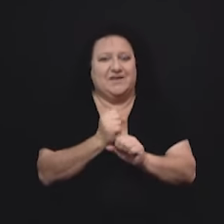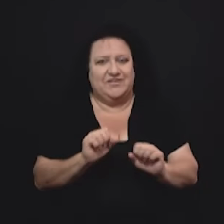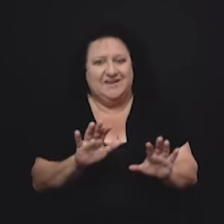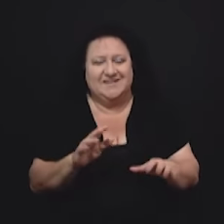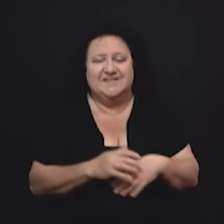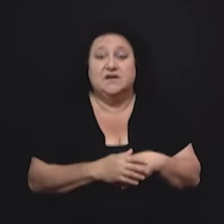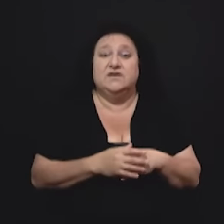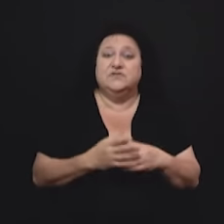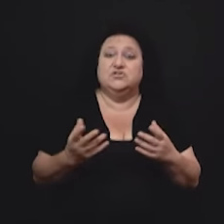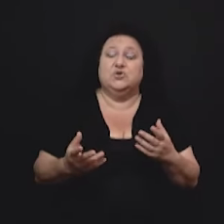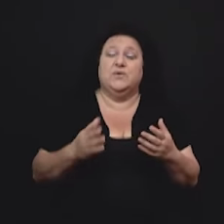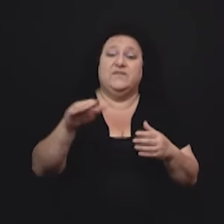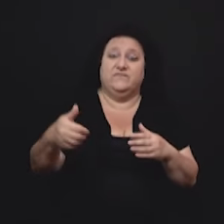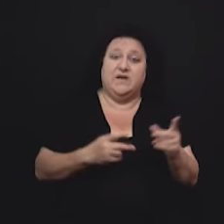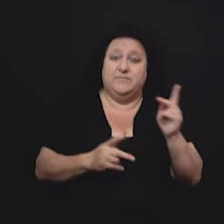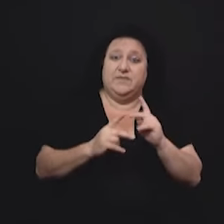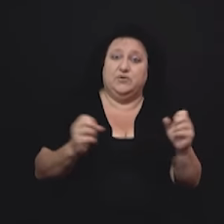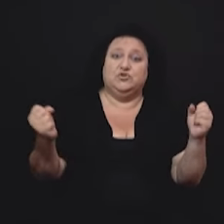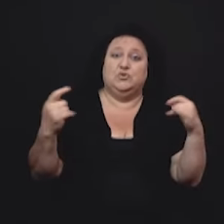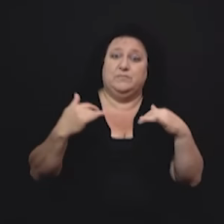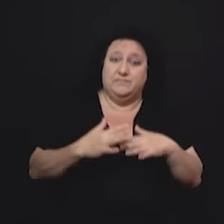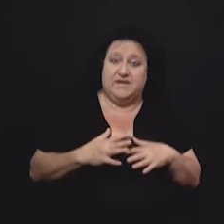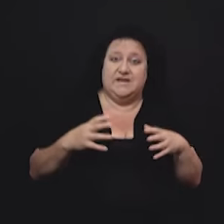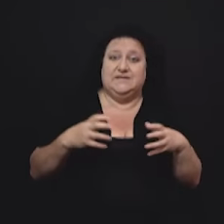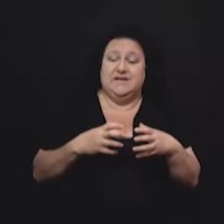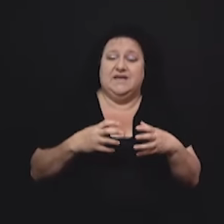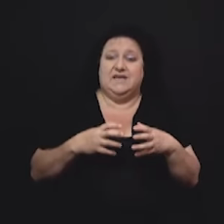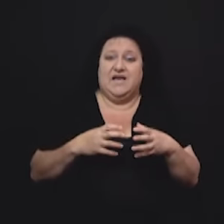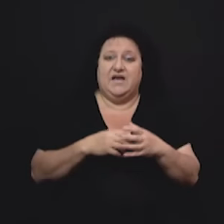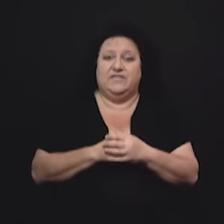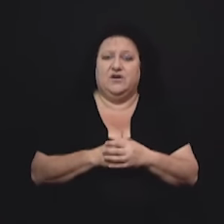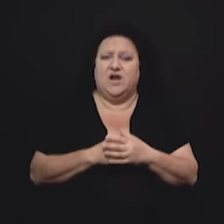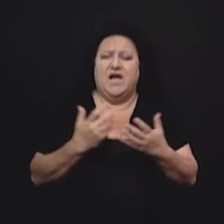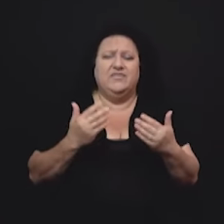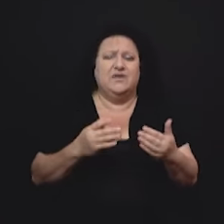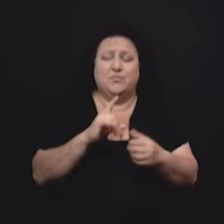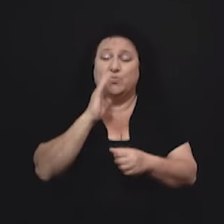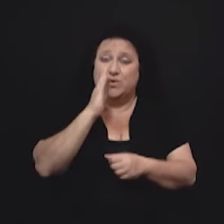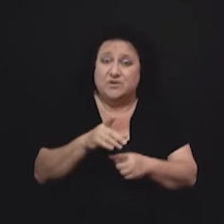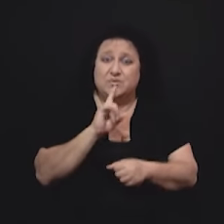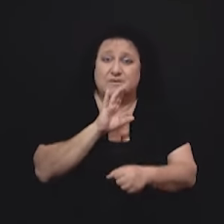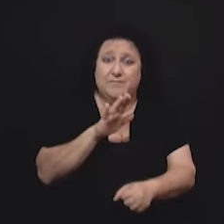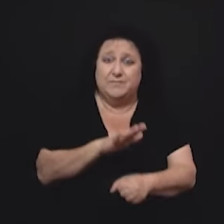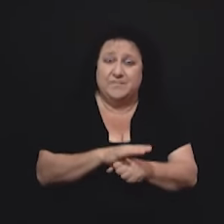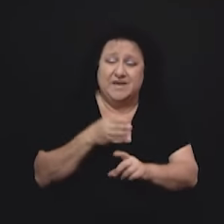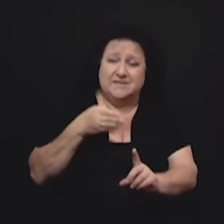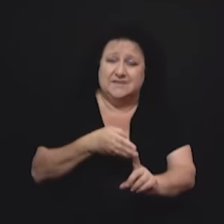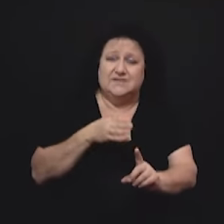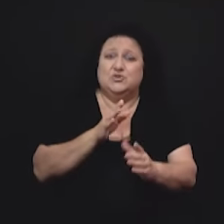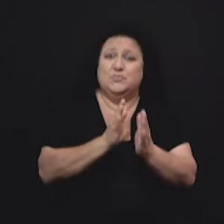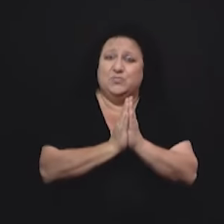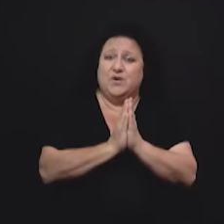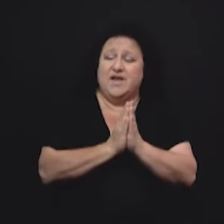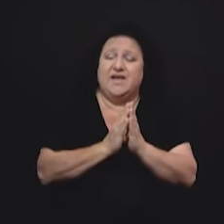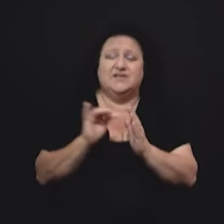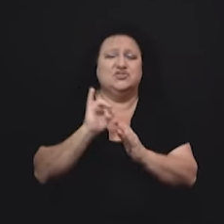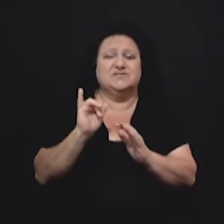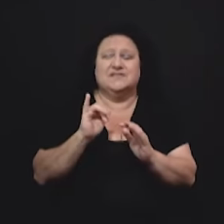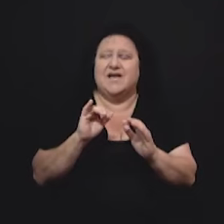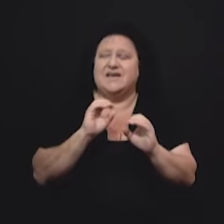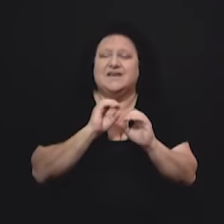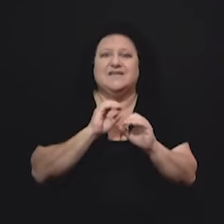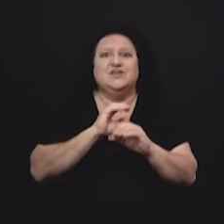and gather. And then finally, would you commit to praying like we have never prayed before? If there are opportunities to pray